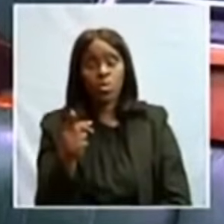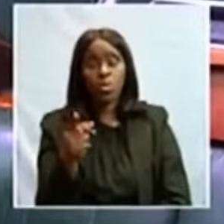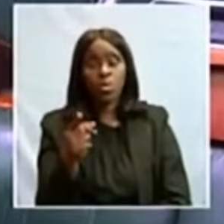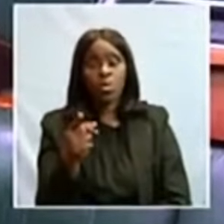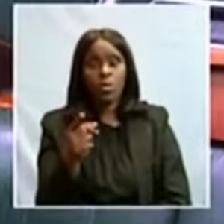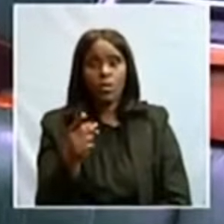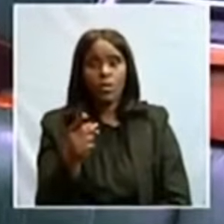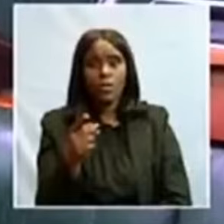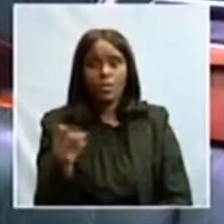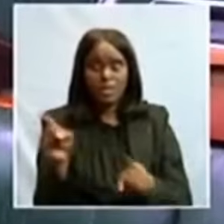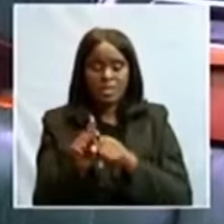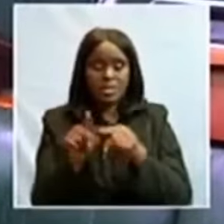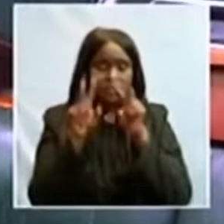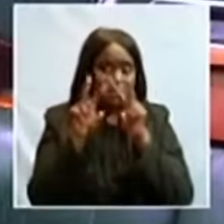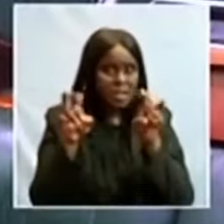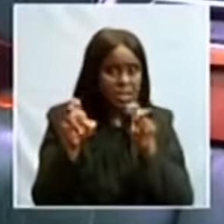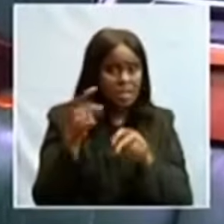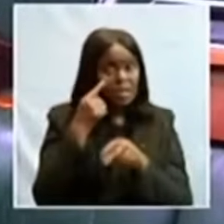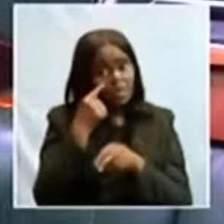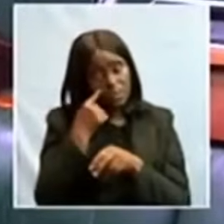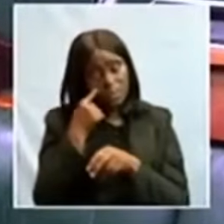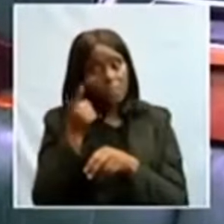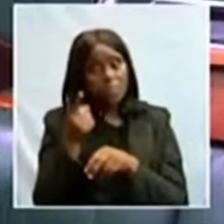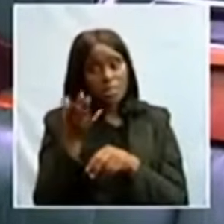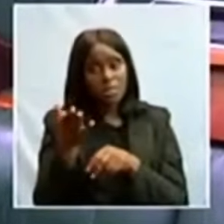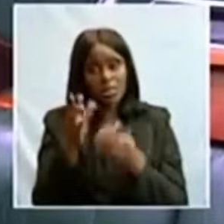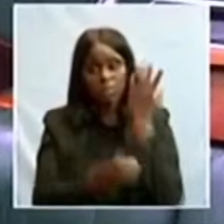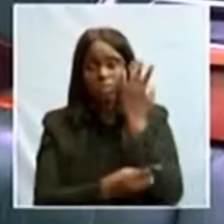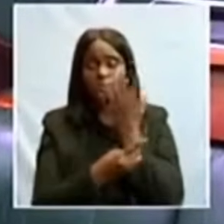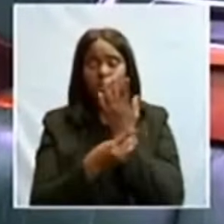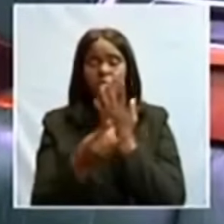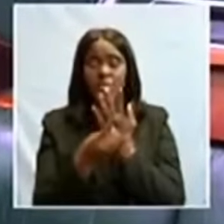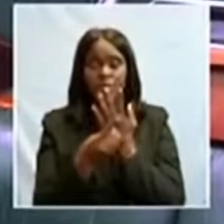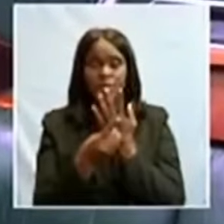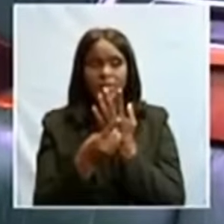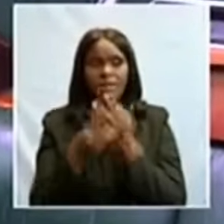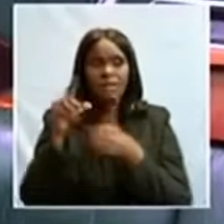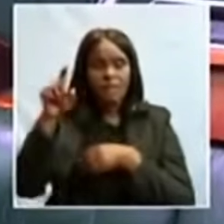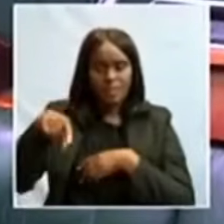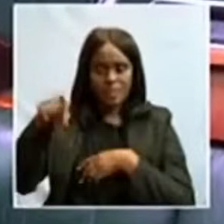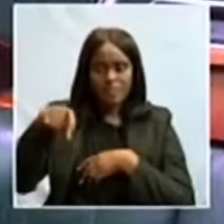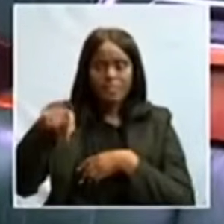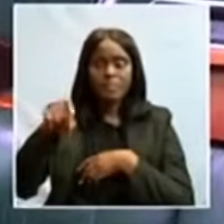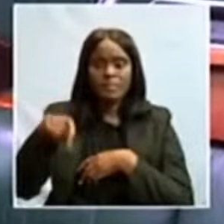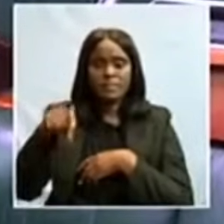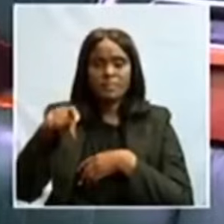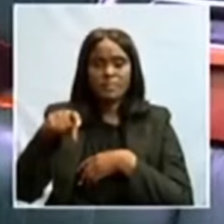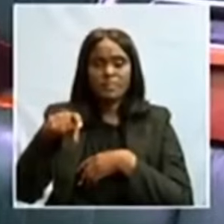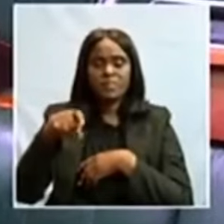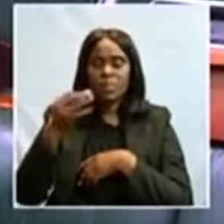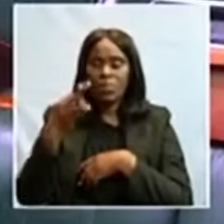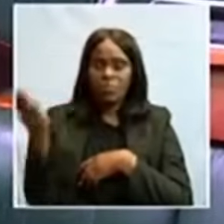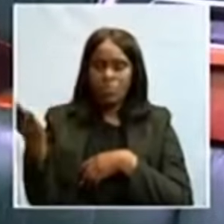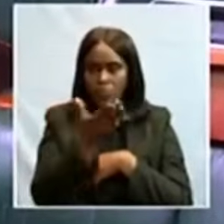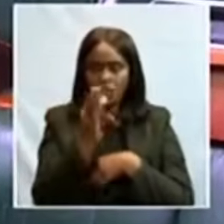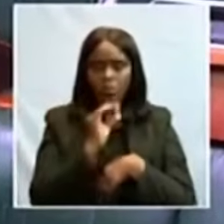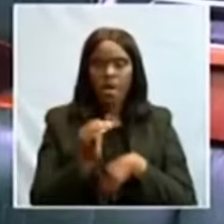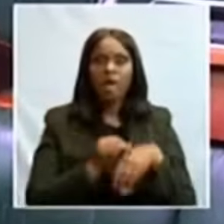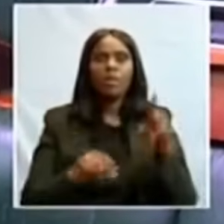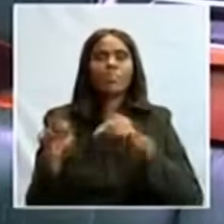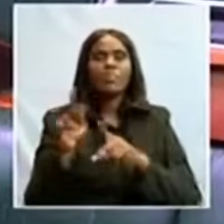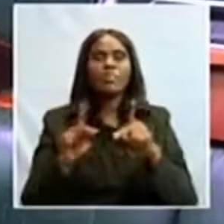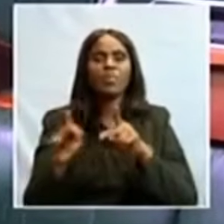and check the developmental needs of our